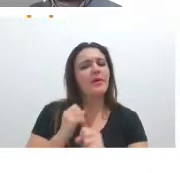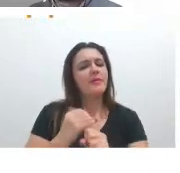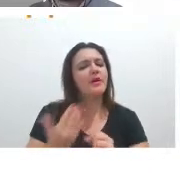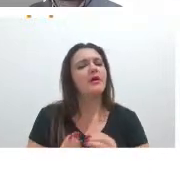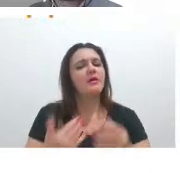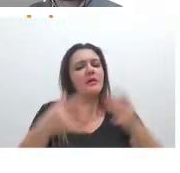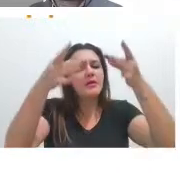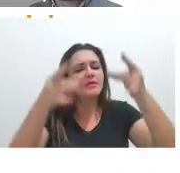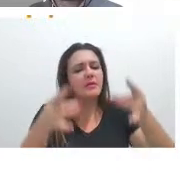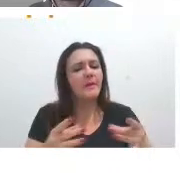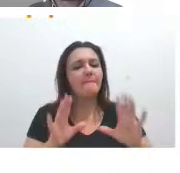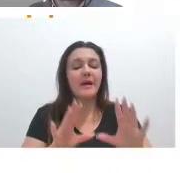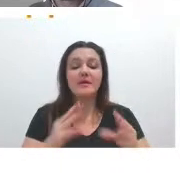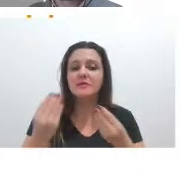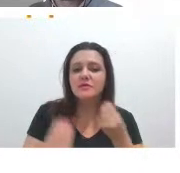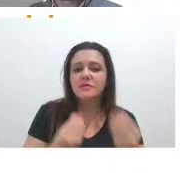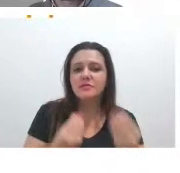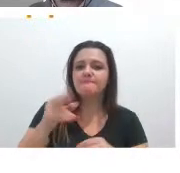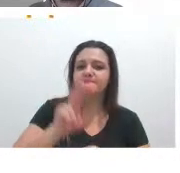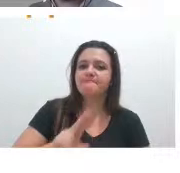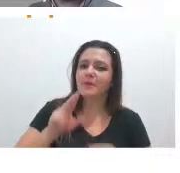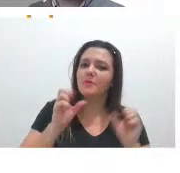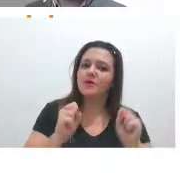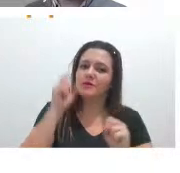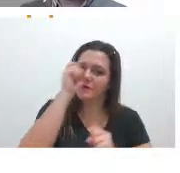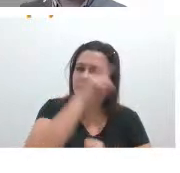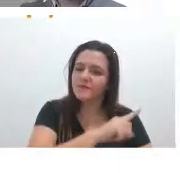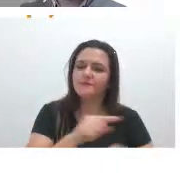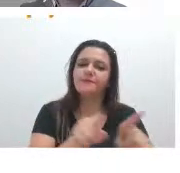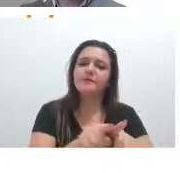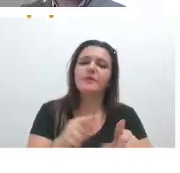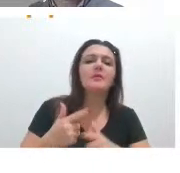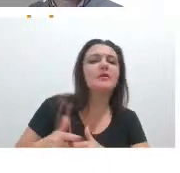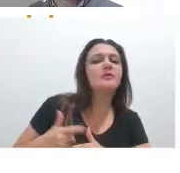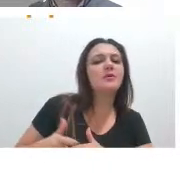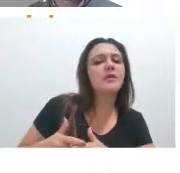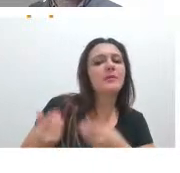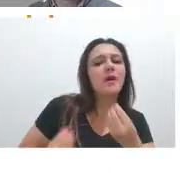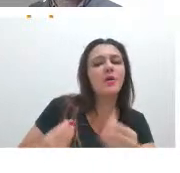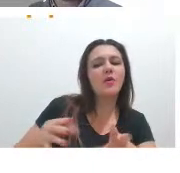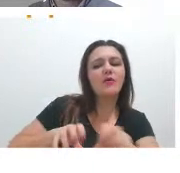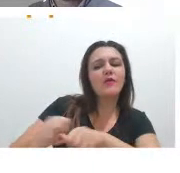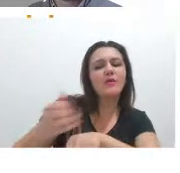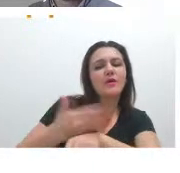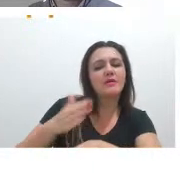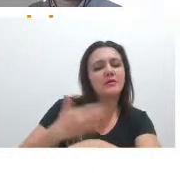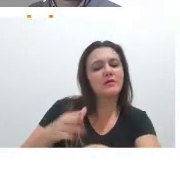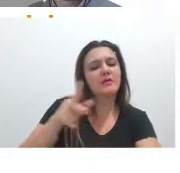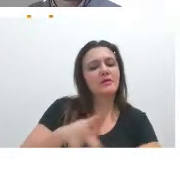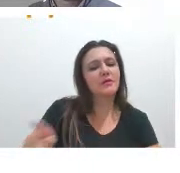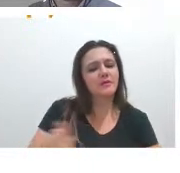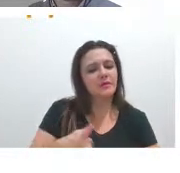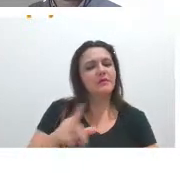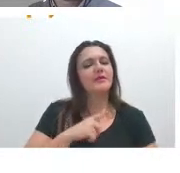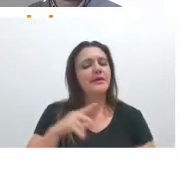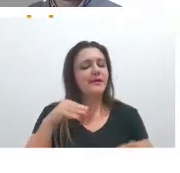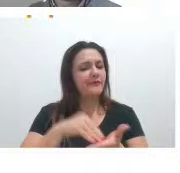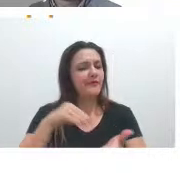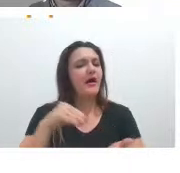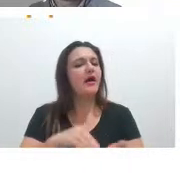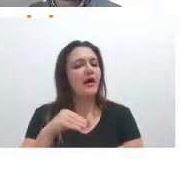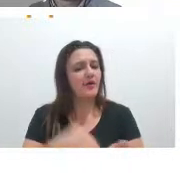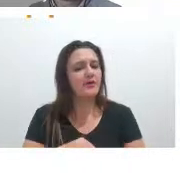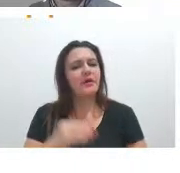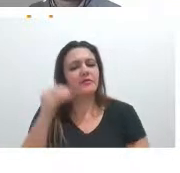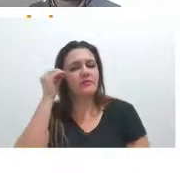difficult. There's also the problem of teacher readiness. There's already a huge knowledge gap around digital literacies, and